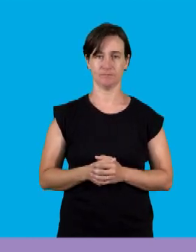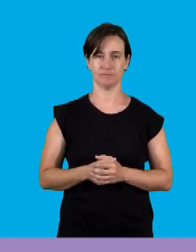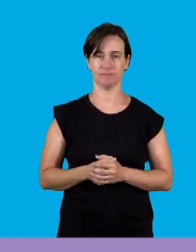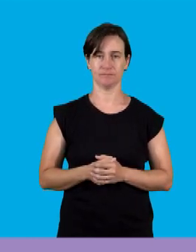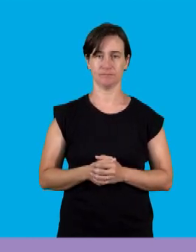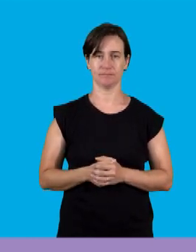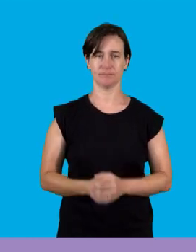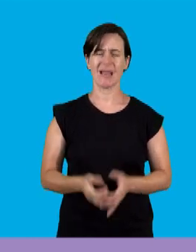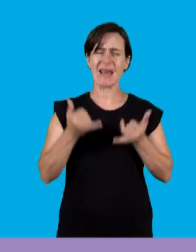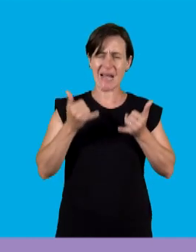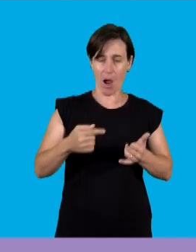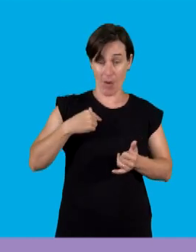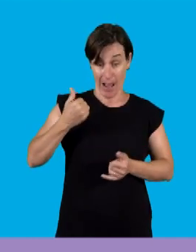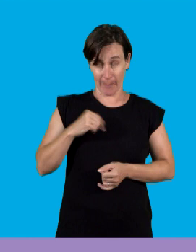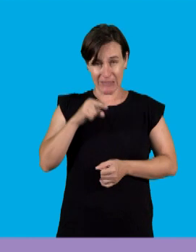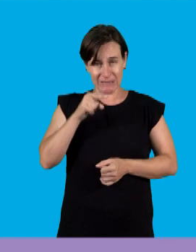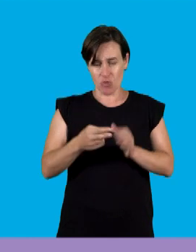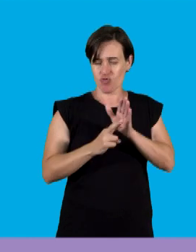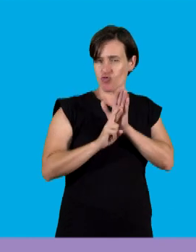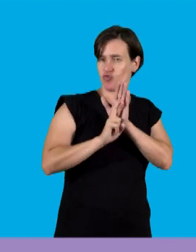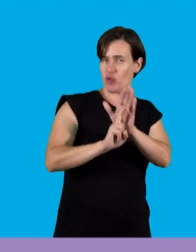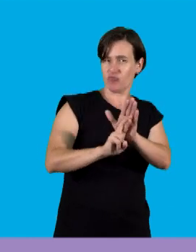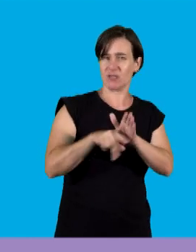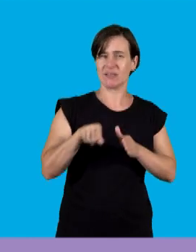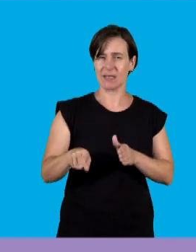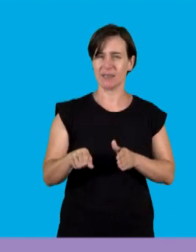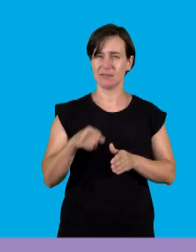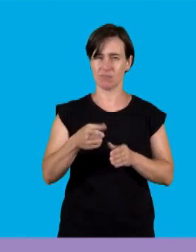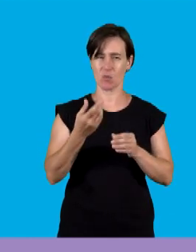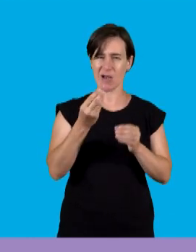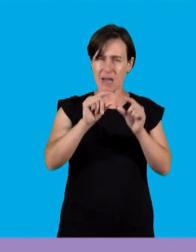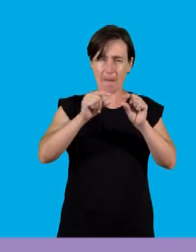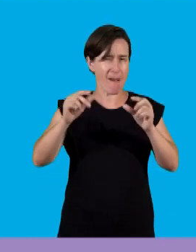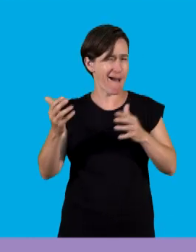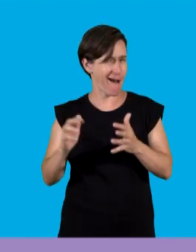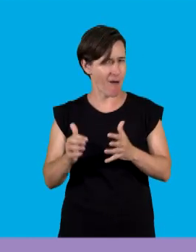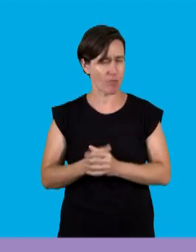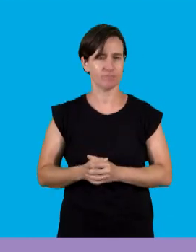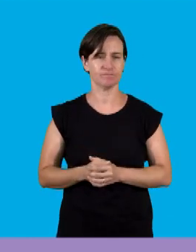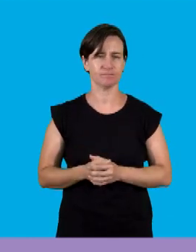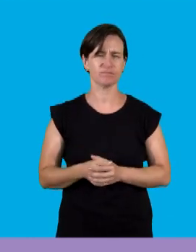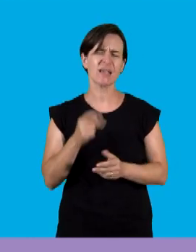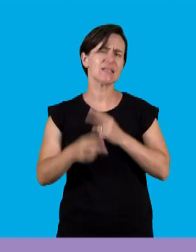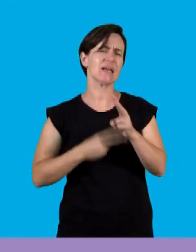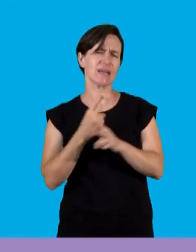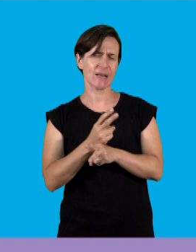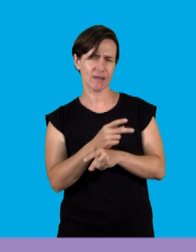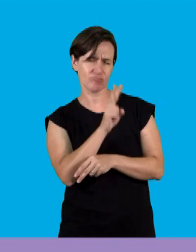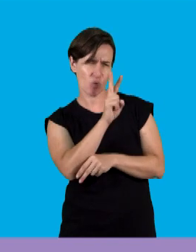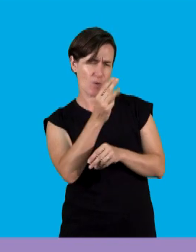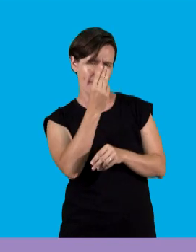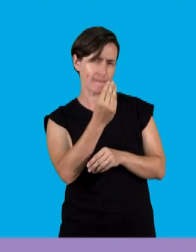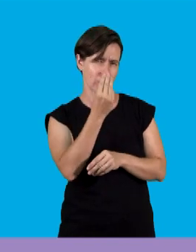Let's see how we would now represent this algebraically. So let's look at those blocks again, and we've